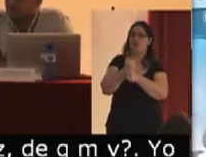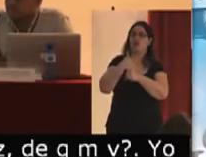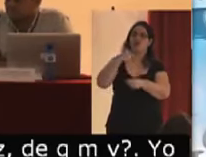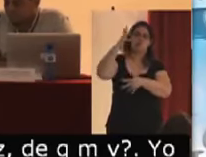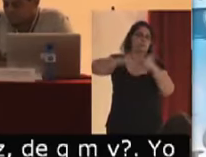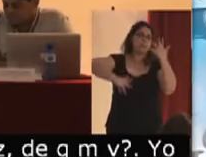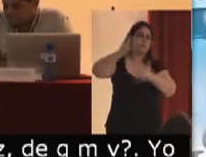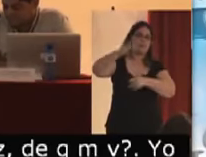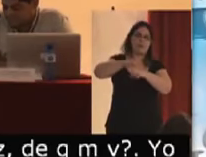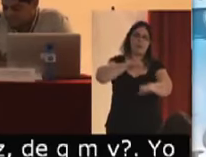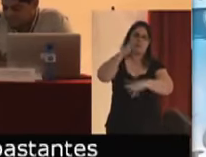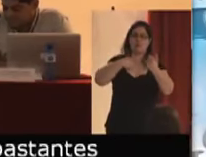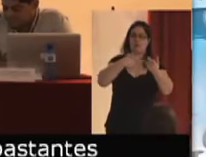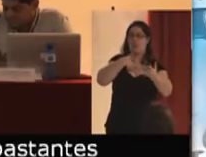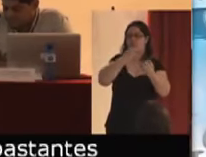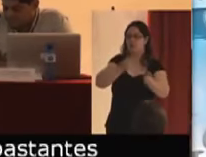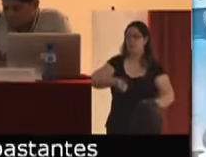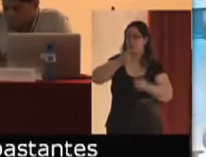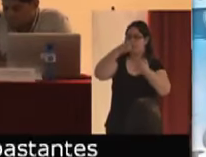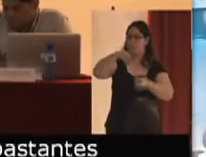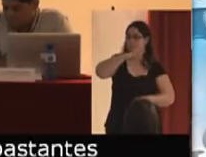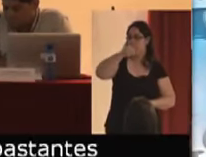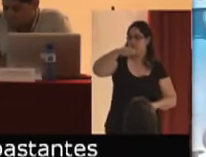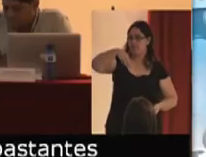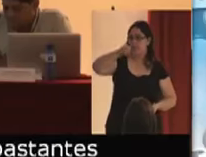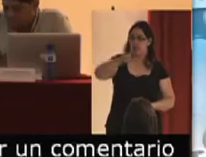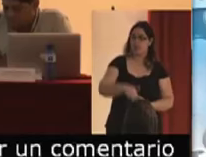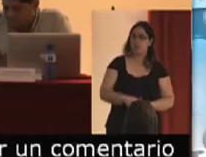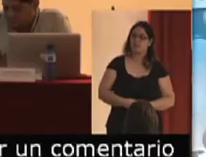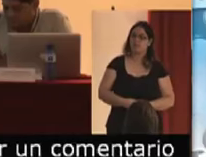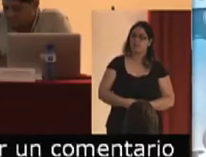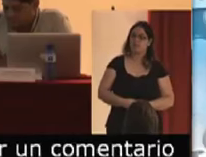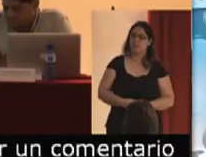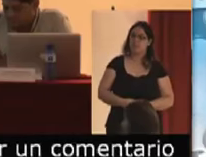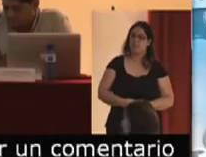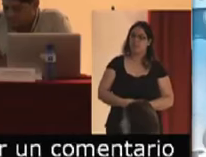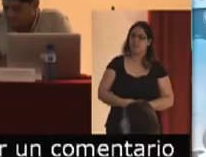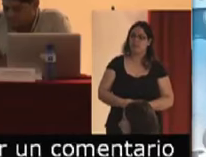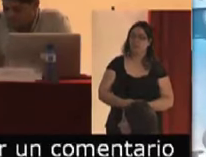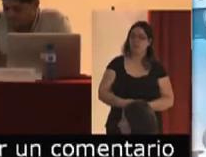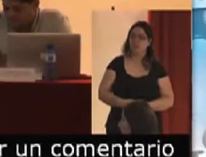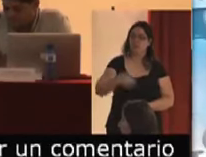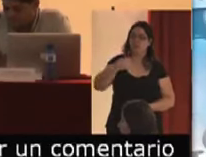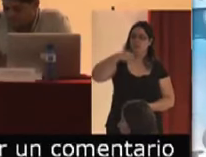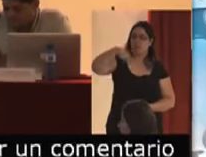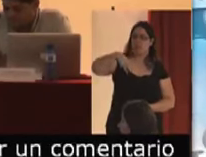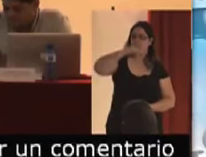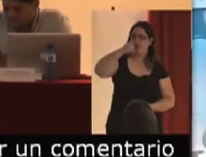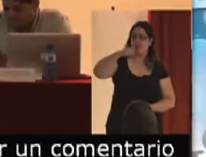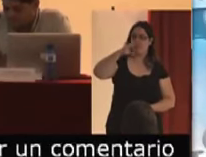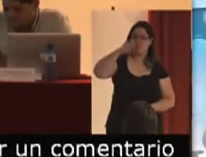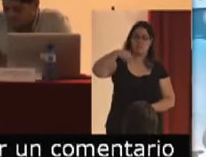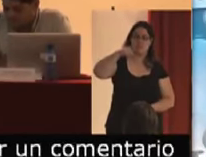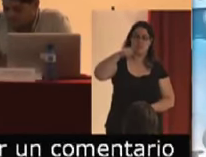mainly with loads of mathematics, and I wanted to make a comment on Math ML. Math